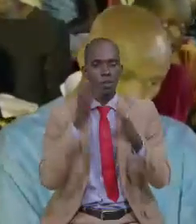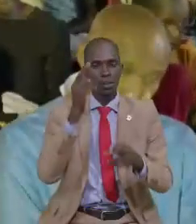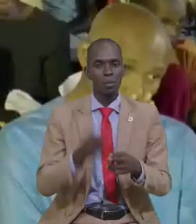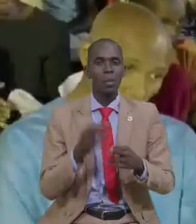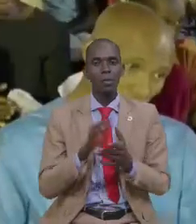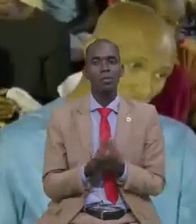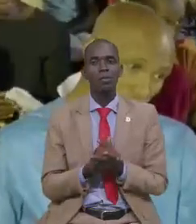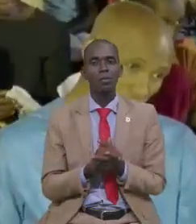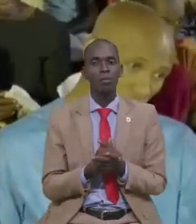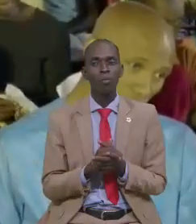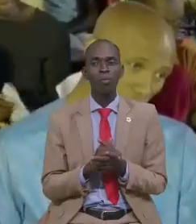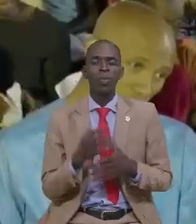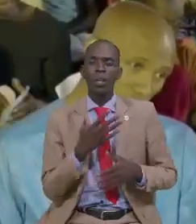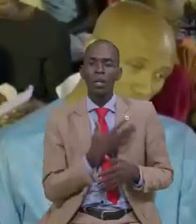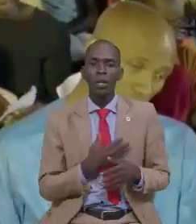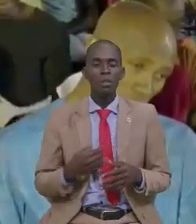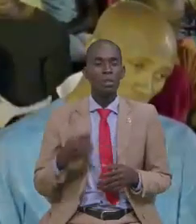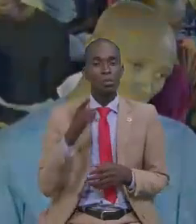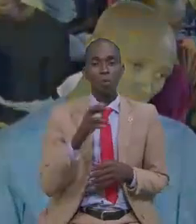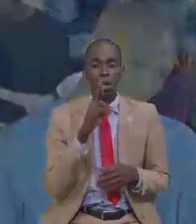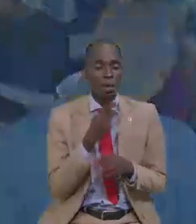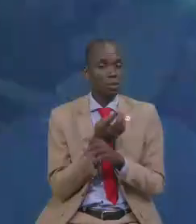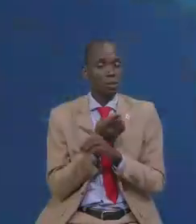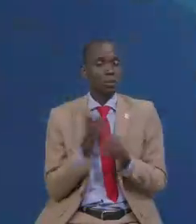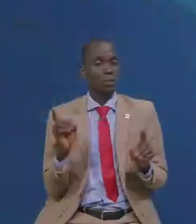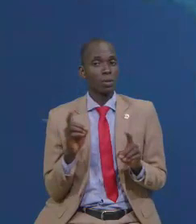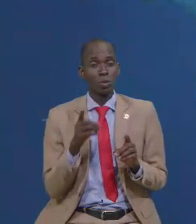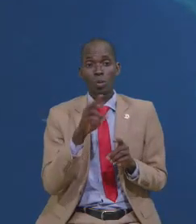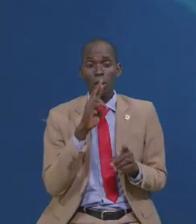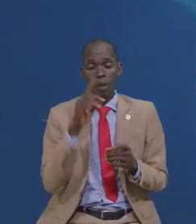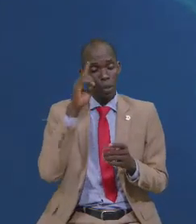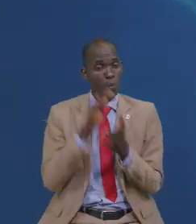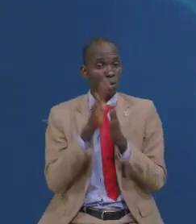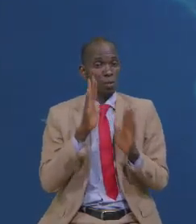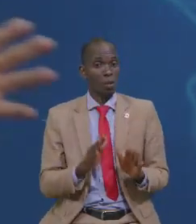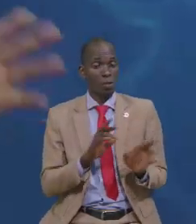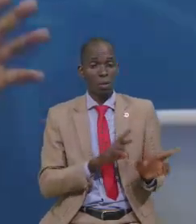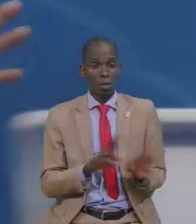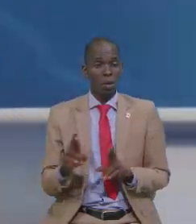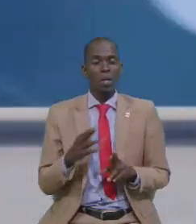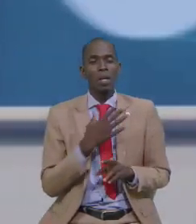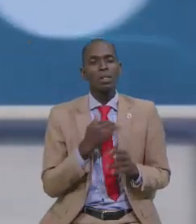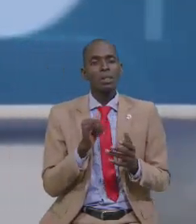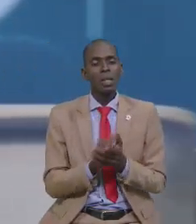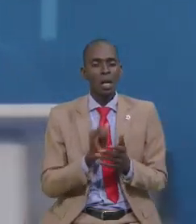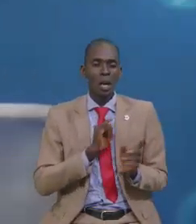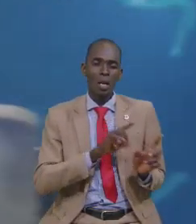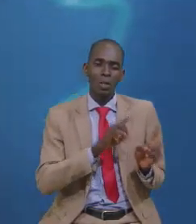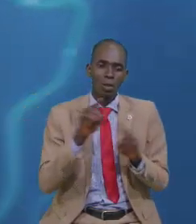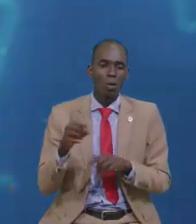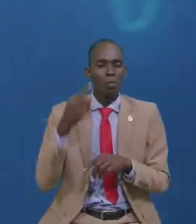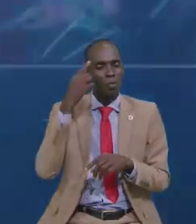you are a believer already, and you say, I come for his fullness. Of his fullness, and we